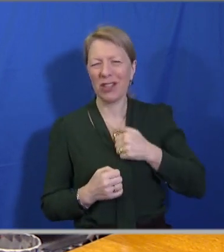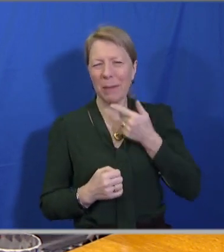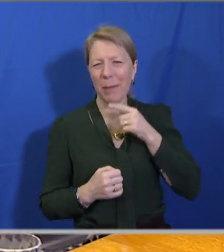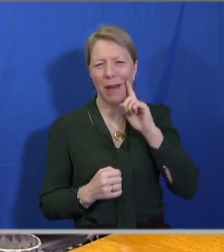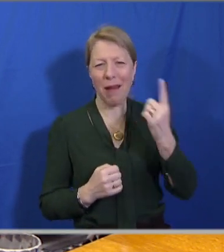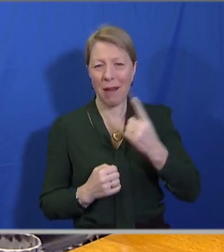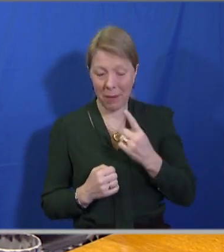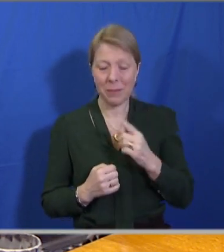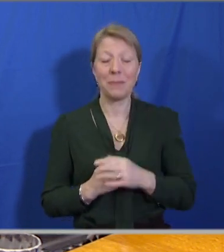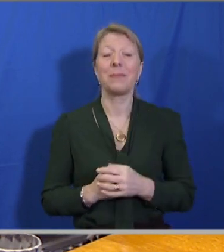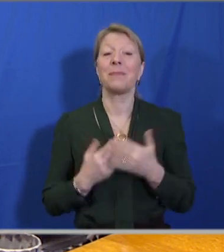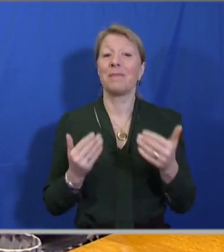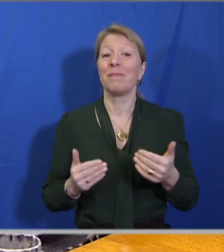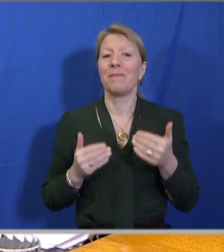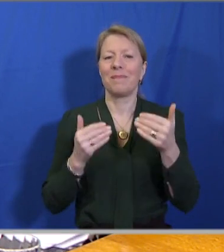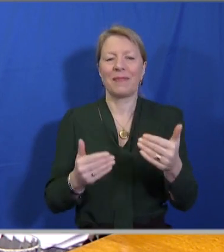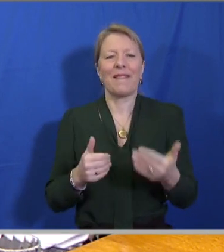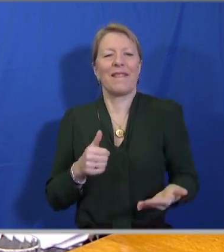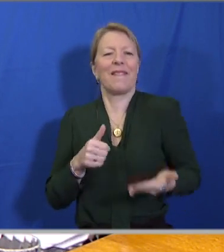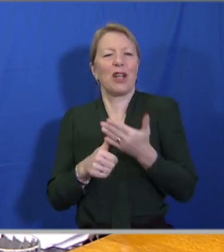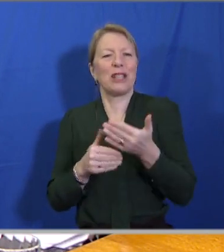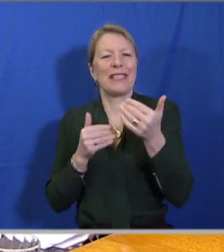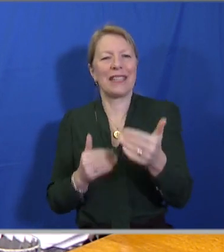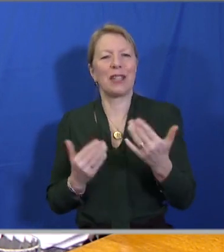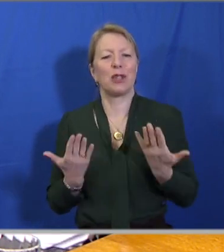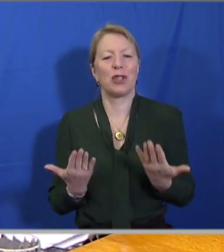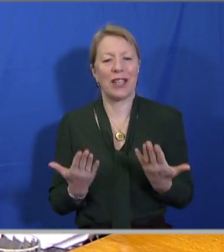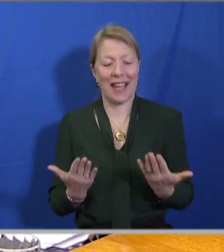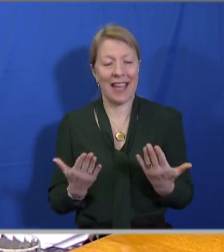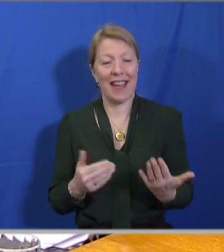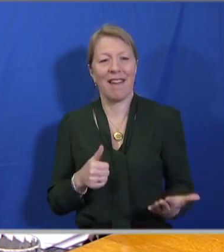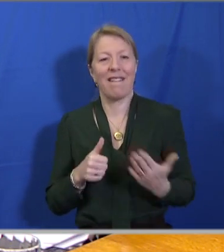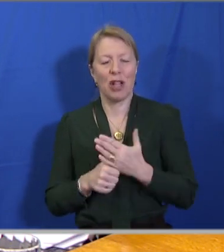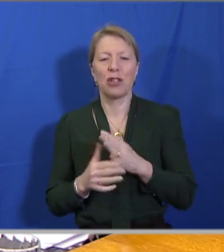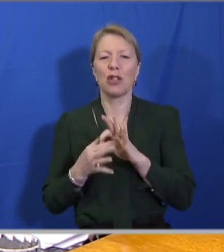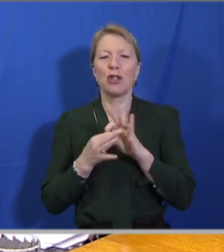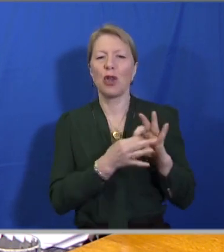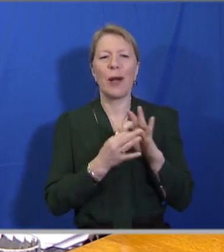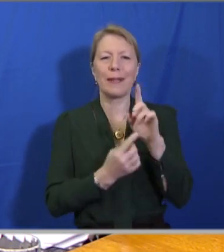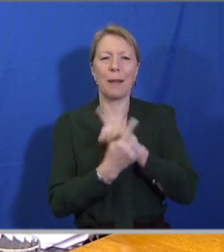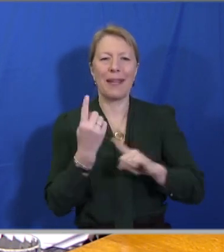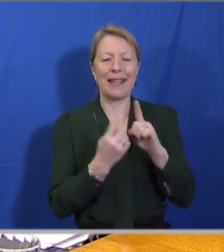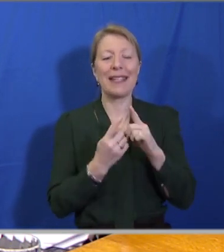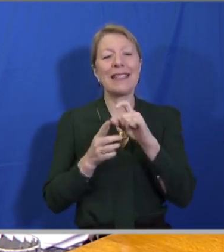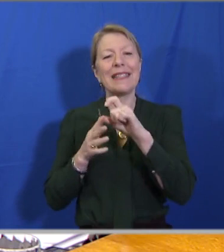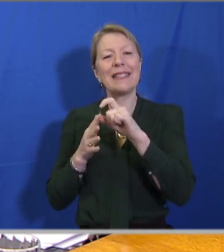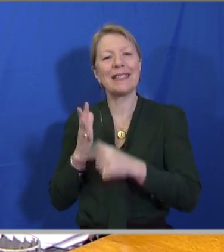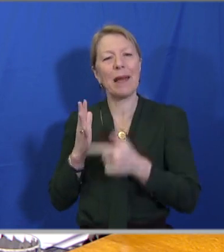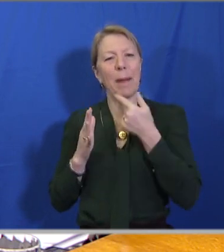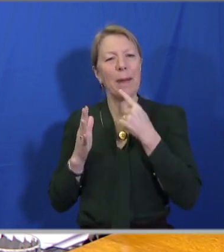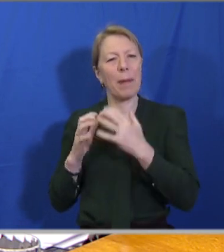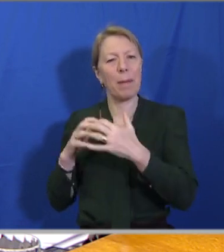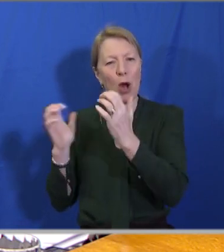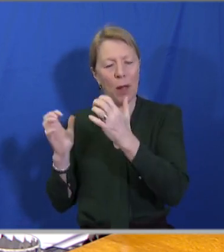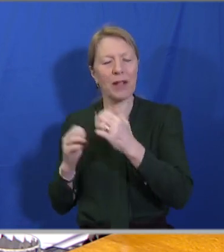our first substantive session today, and the first session is a joint meeting with the Disabled People's Parliament and a